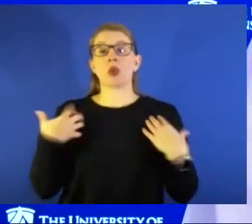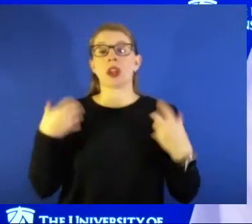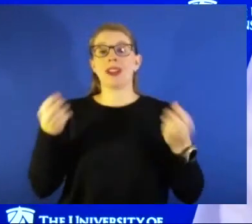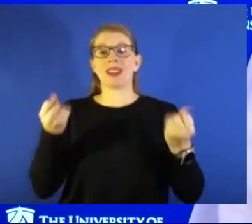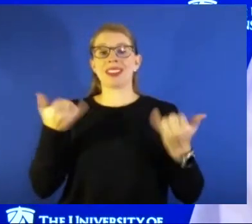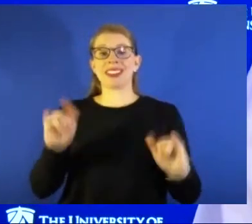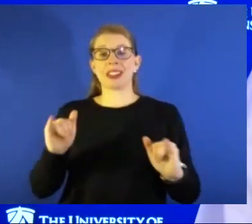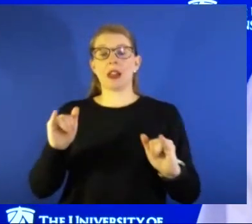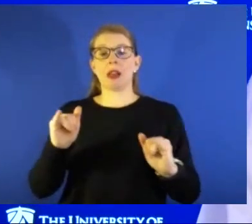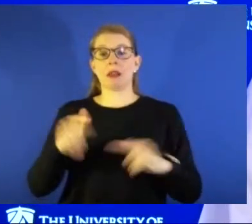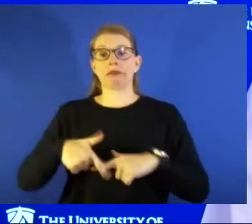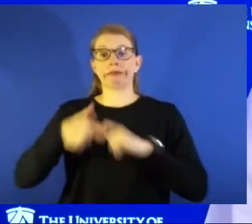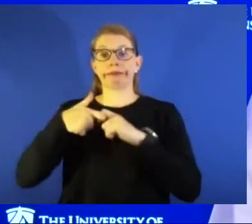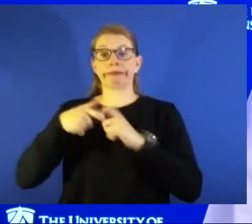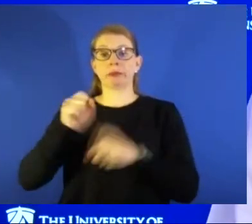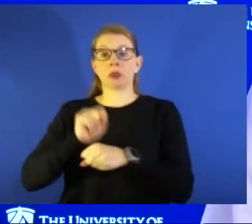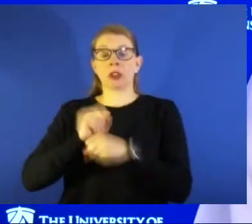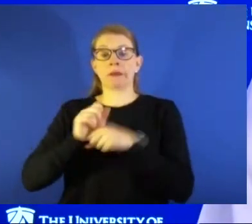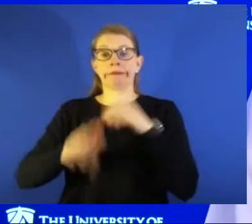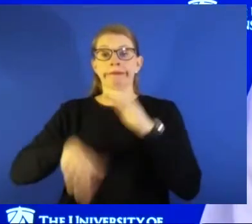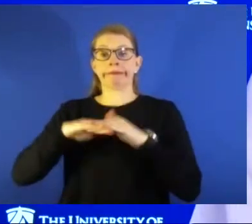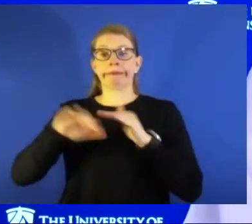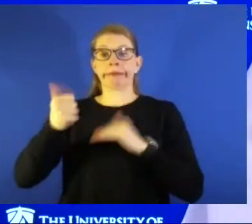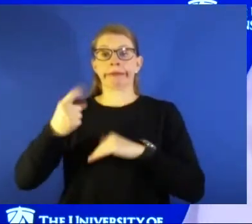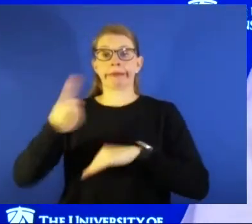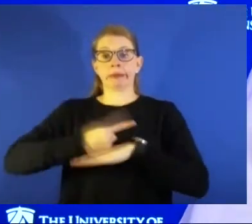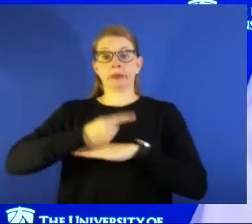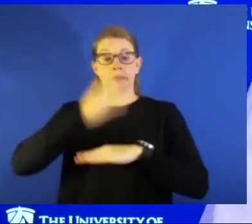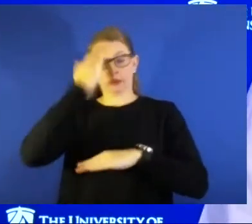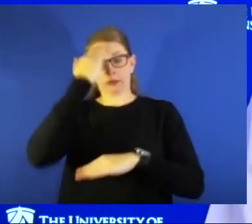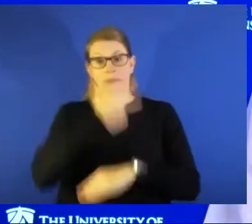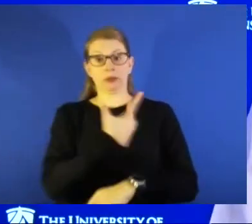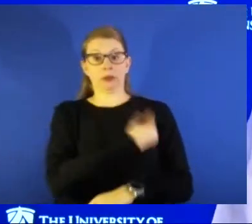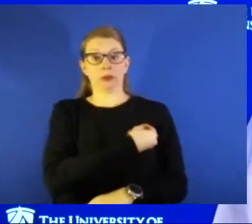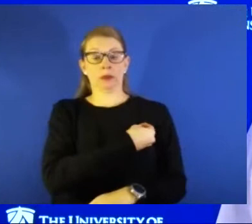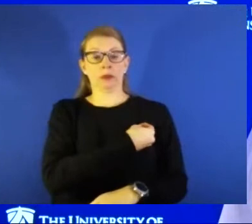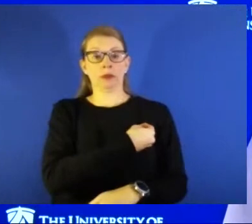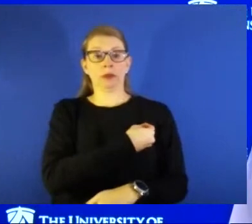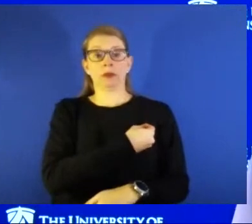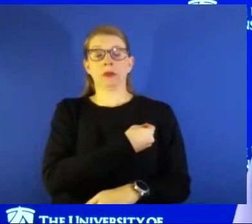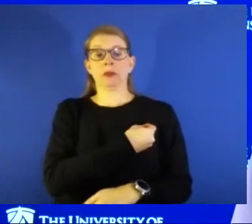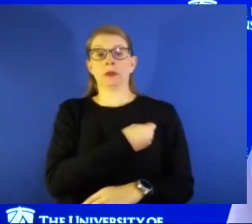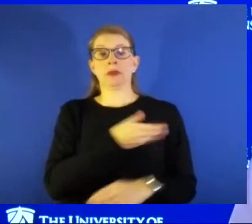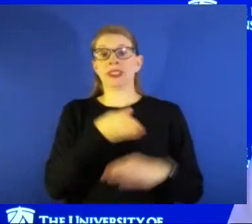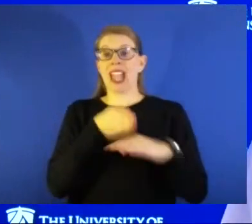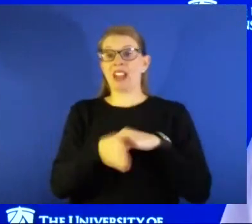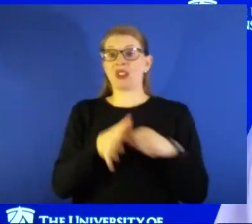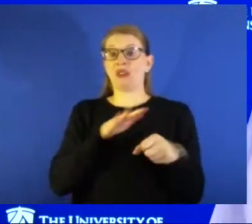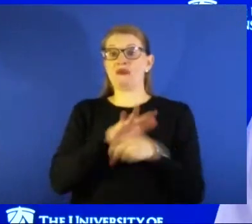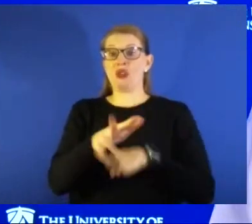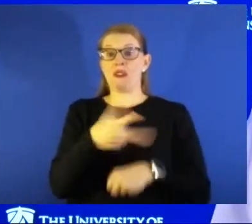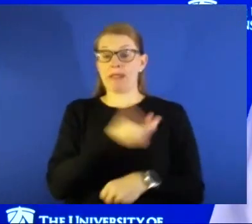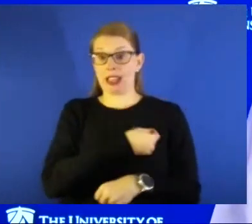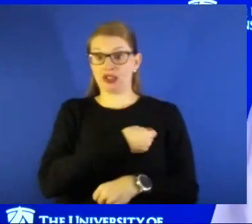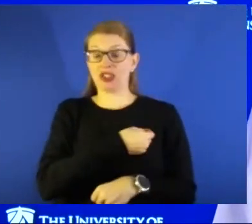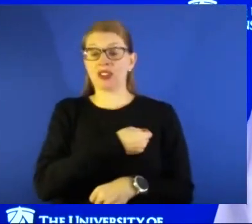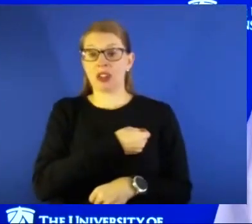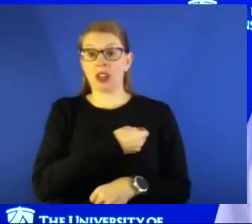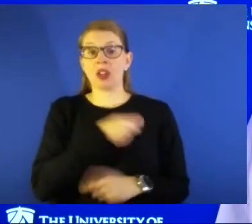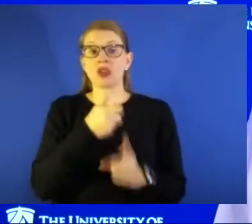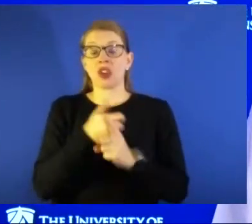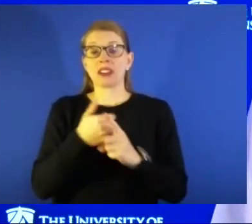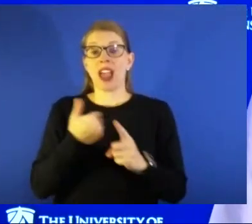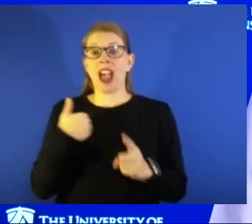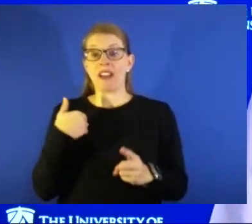days. You know, certainly we know that vaccination, especially early in the time period after full vaccination, you have actually a reduced rate of